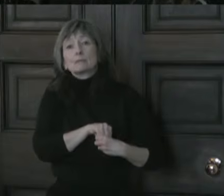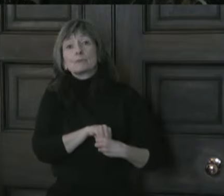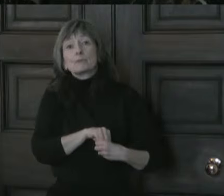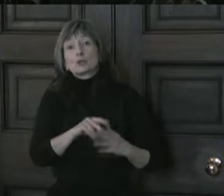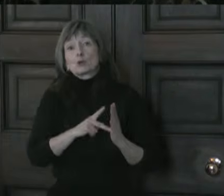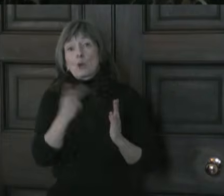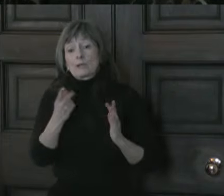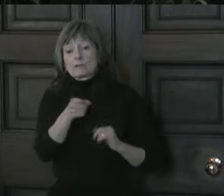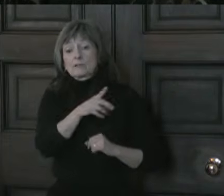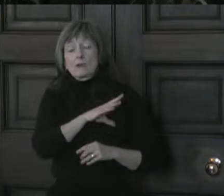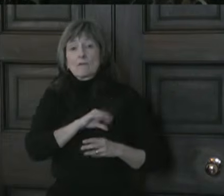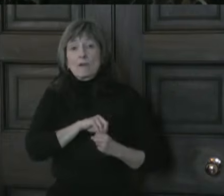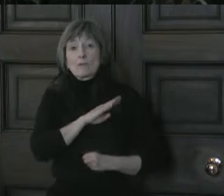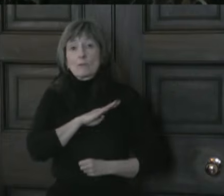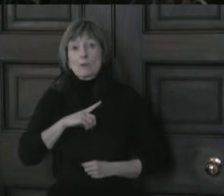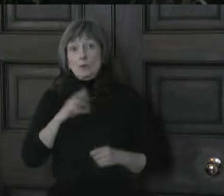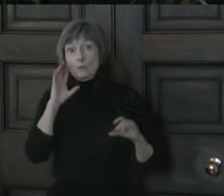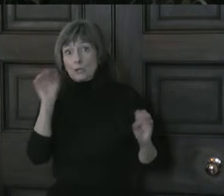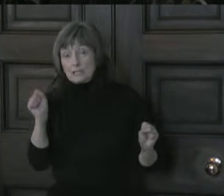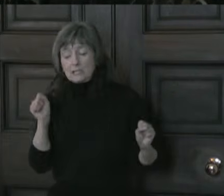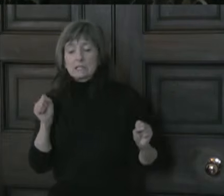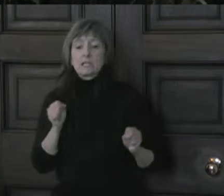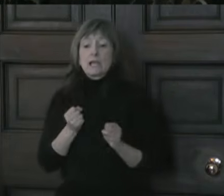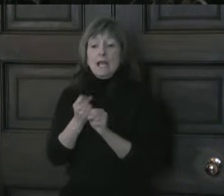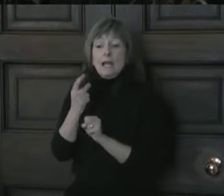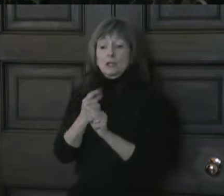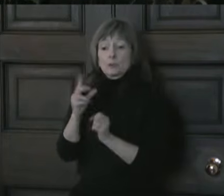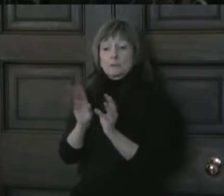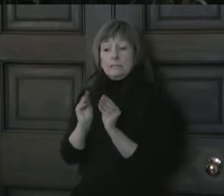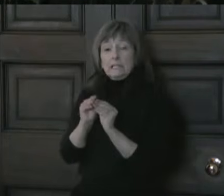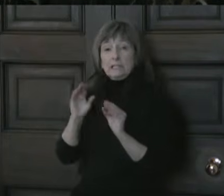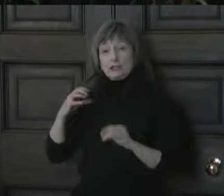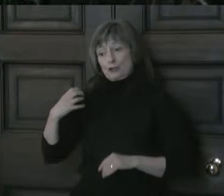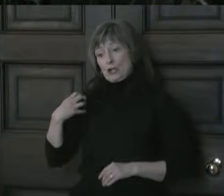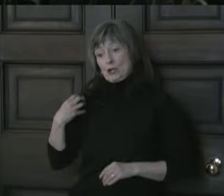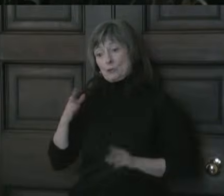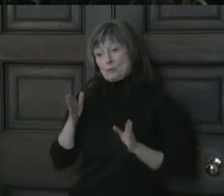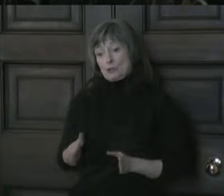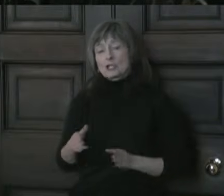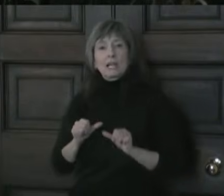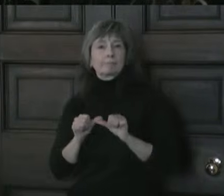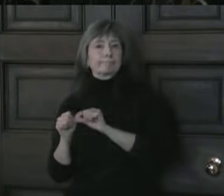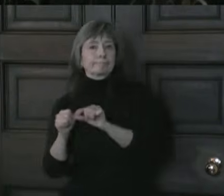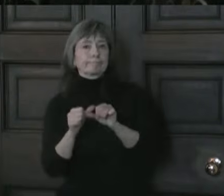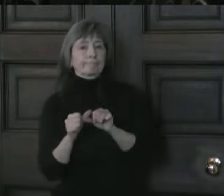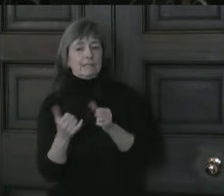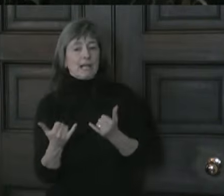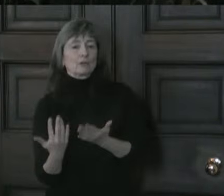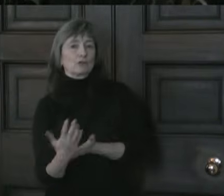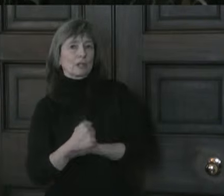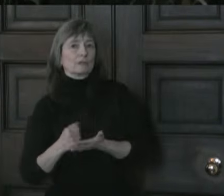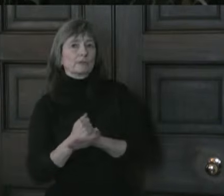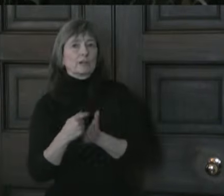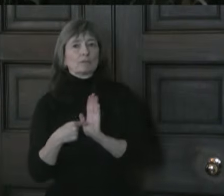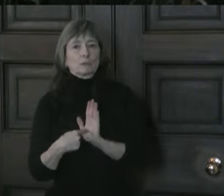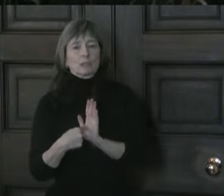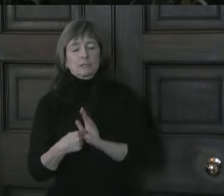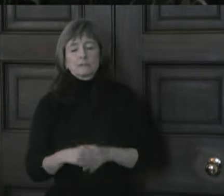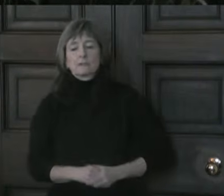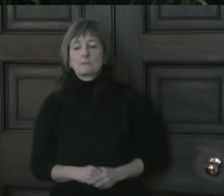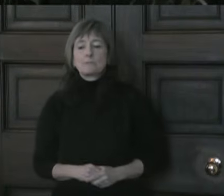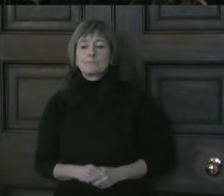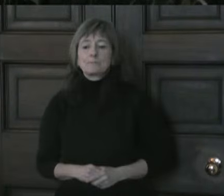twice as board president, chaired annual meetings, and continuing as treasurer and regional delegate. She